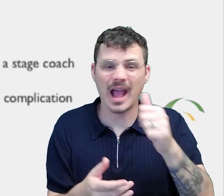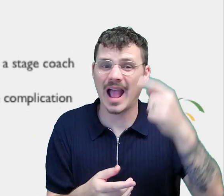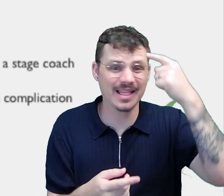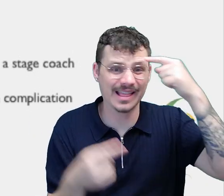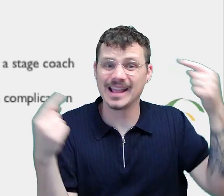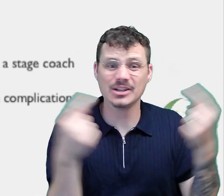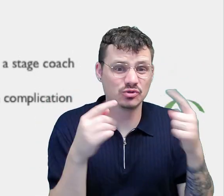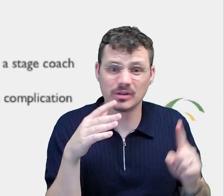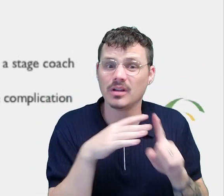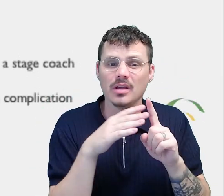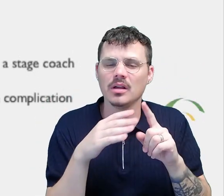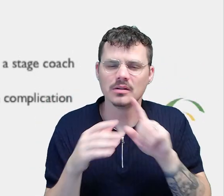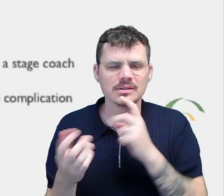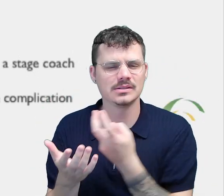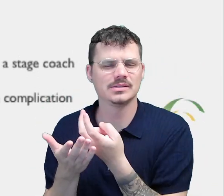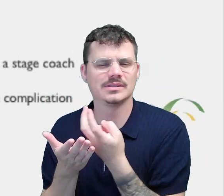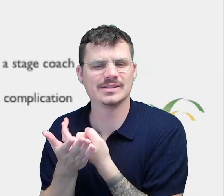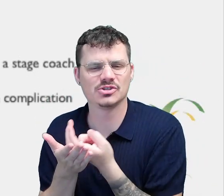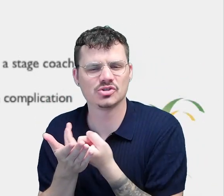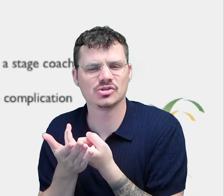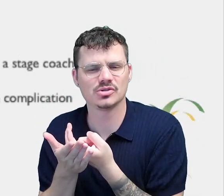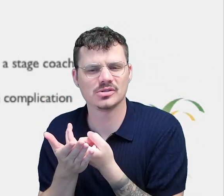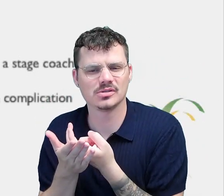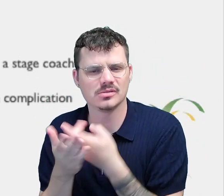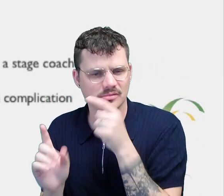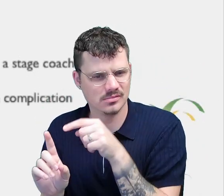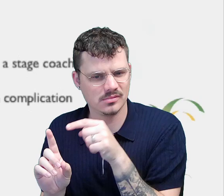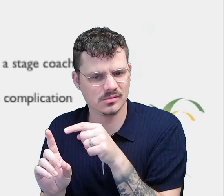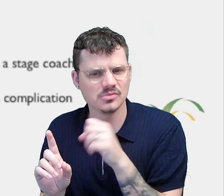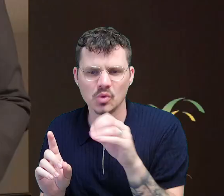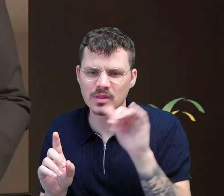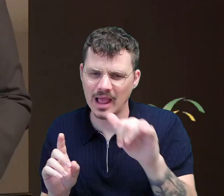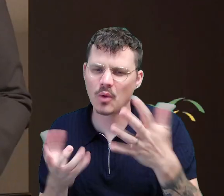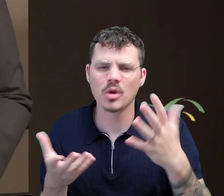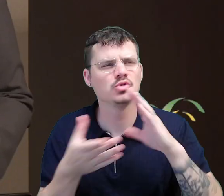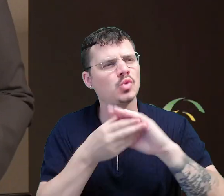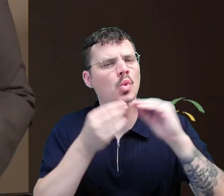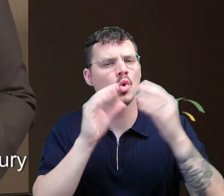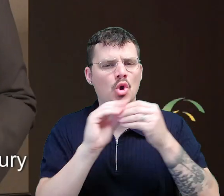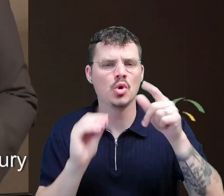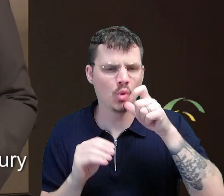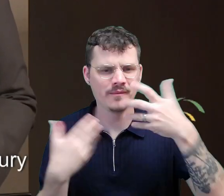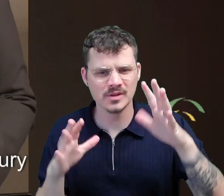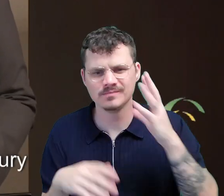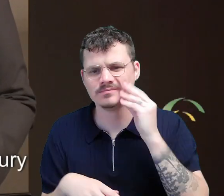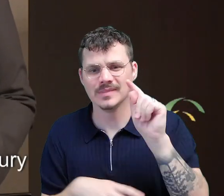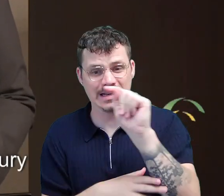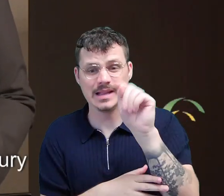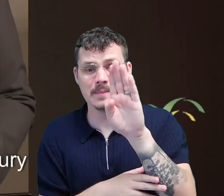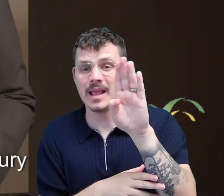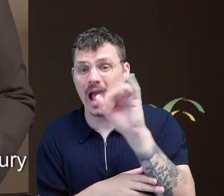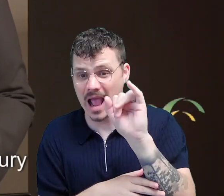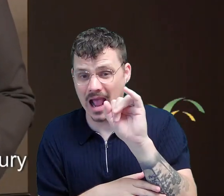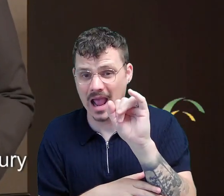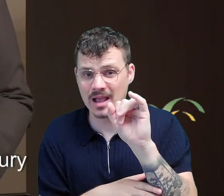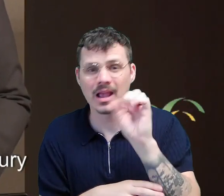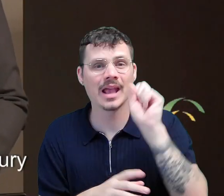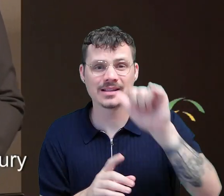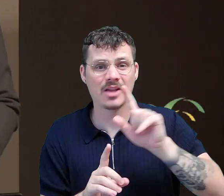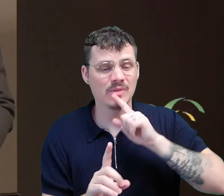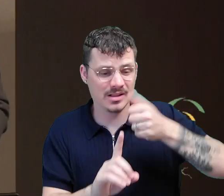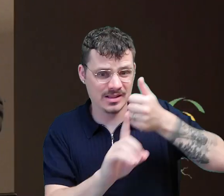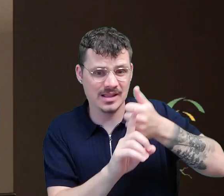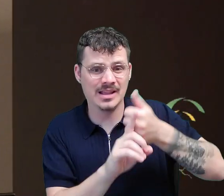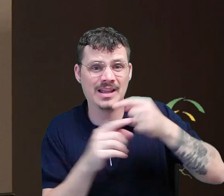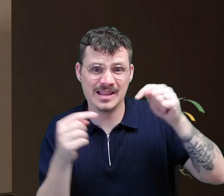seizures. And this is the story, isn't it, of people with traumatic brain injuries, is that the